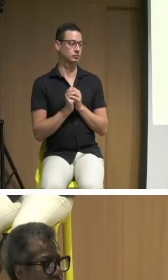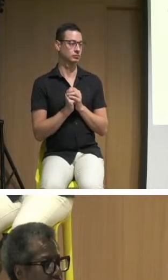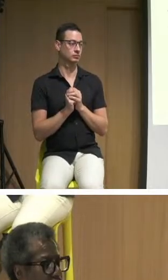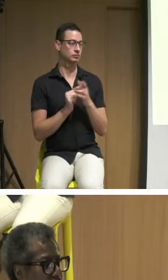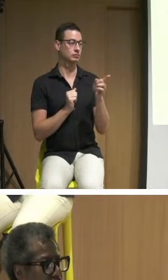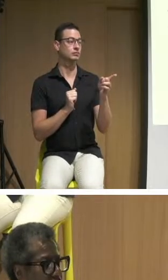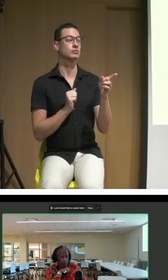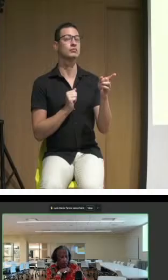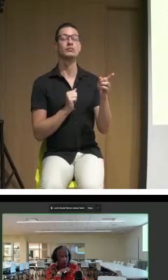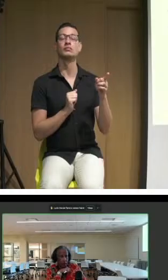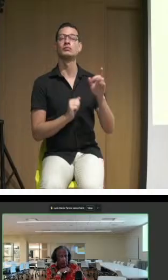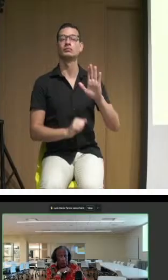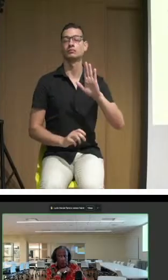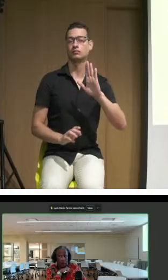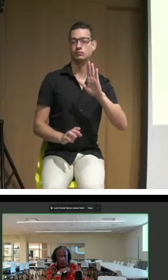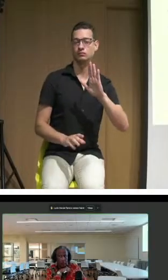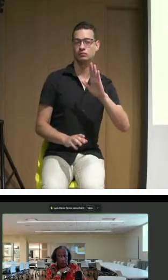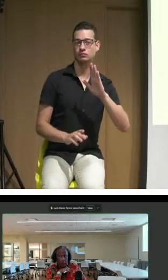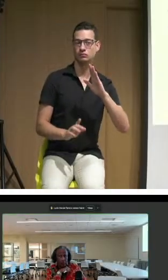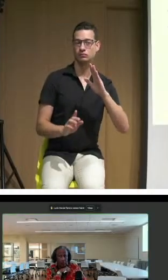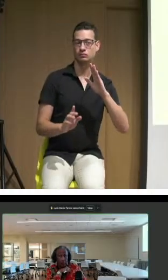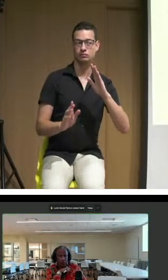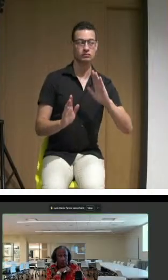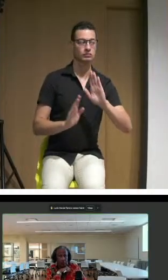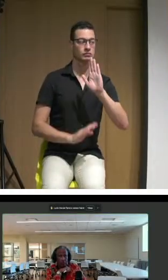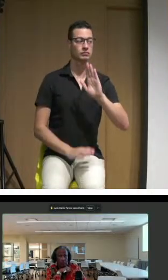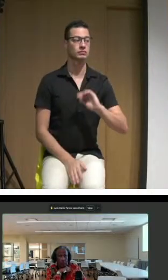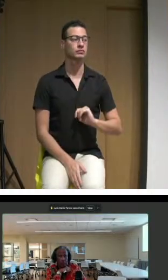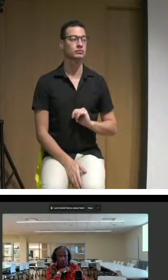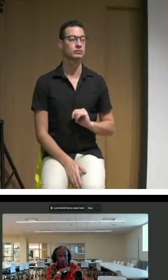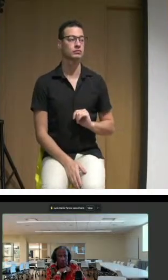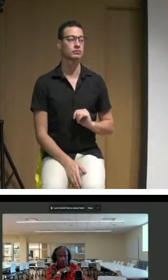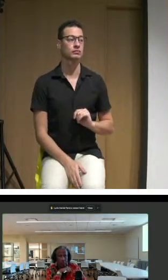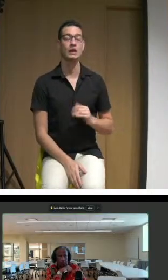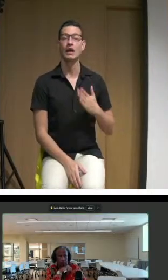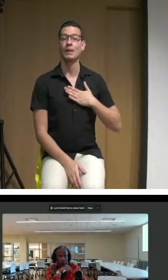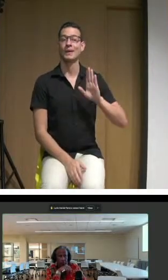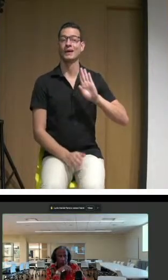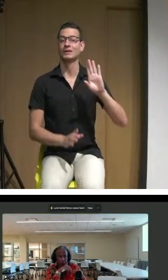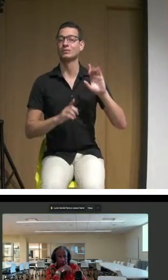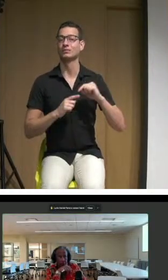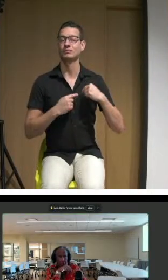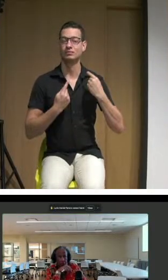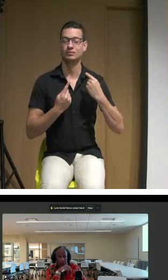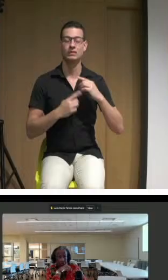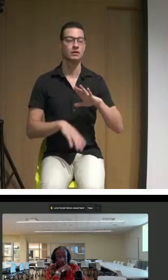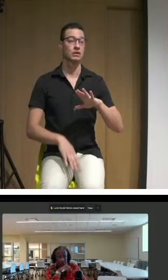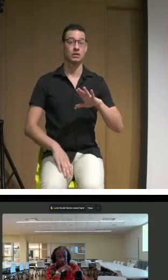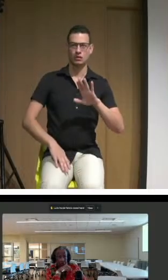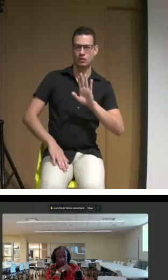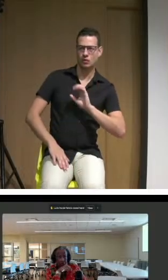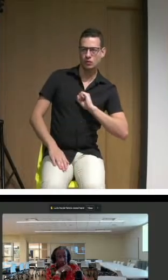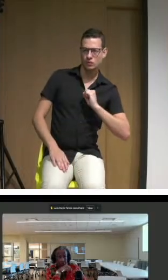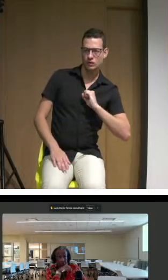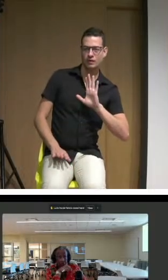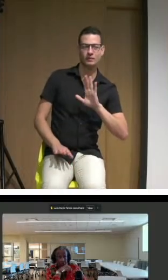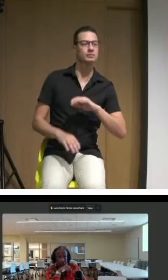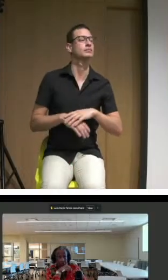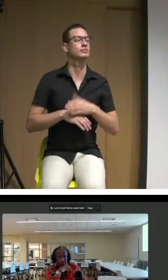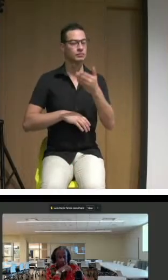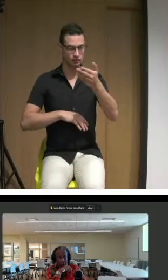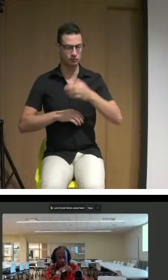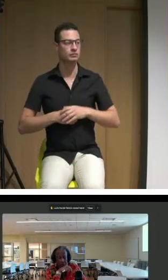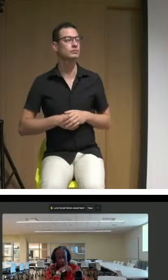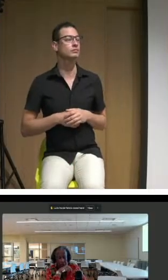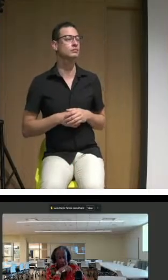order. Yes. Point of order. I had my hand raised. I just wanted I'm to sorry. inject a question before we moved into this portion.